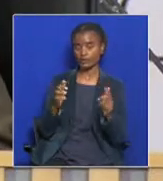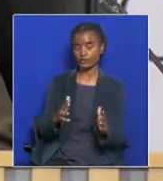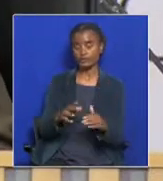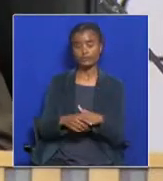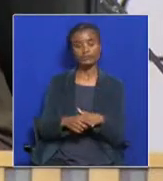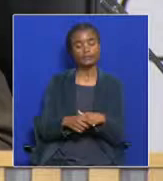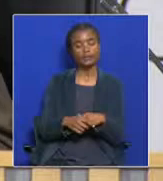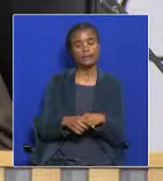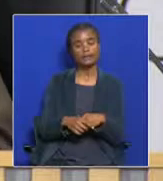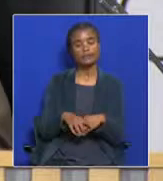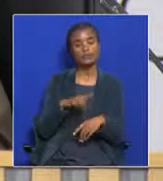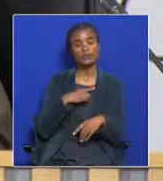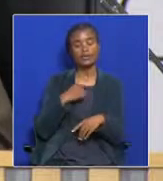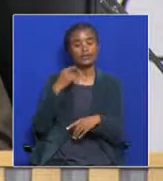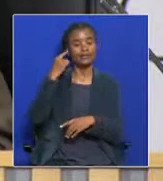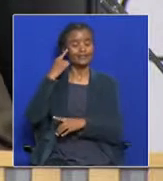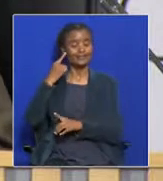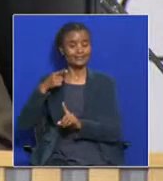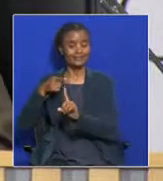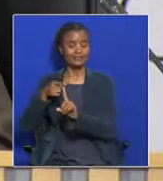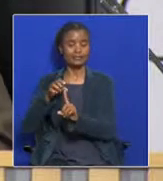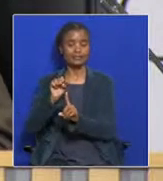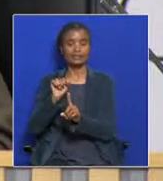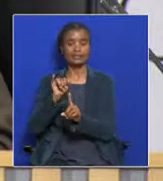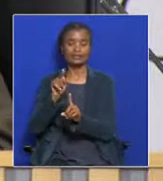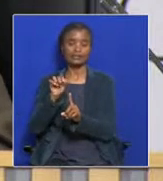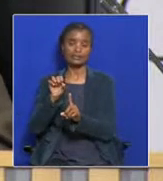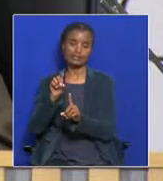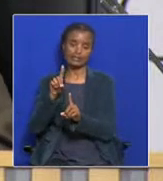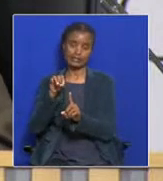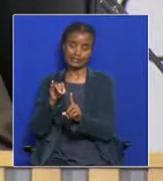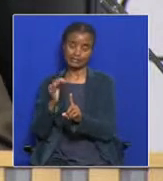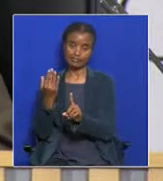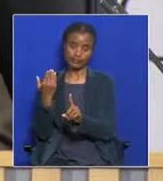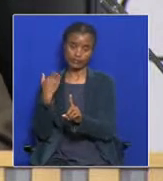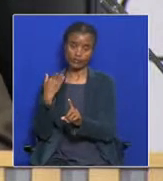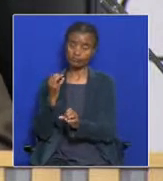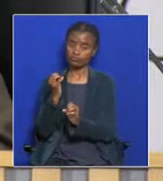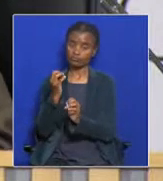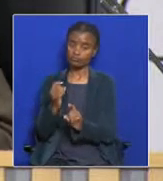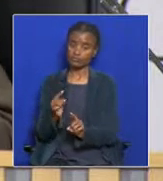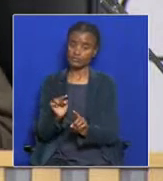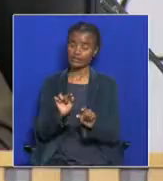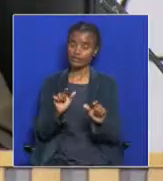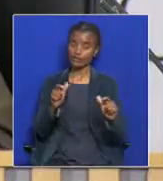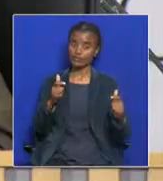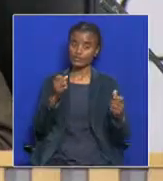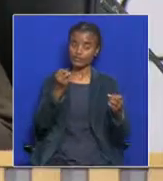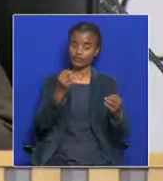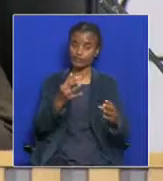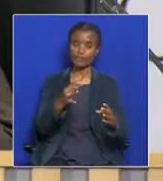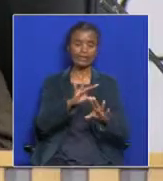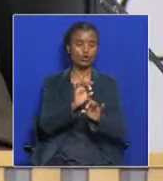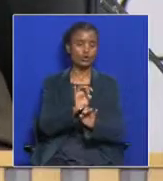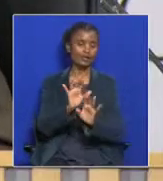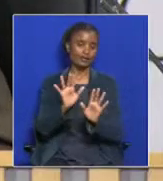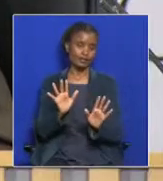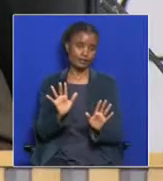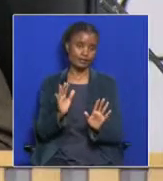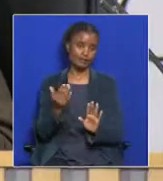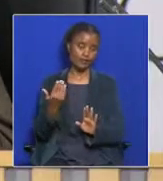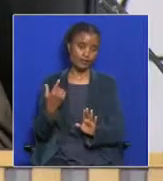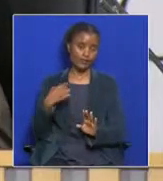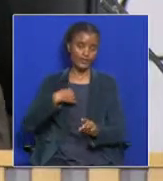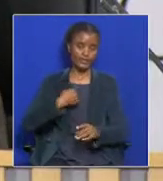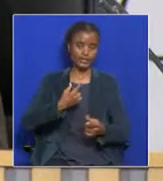officer said, Shedi, the way he put it to the commission, it's not very clear as to what I was doing and how I intended to do